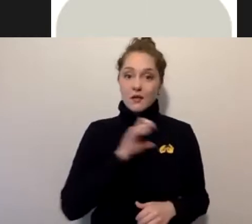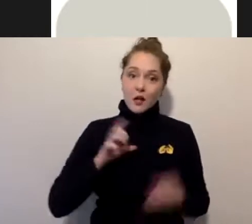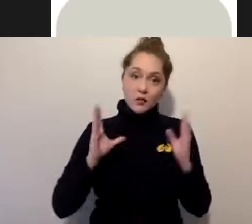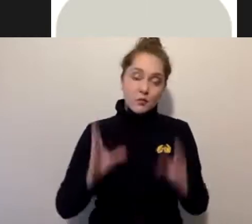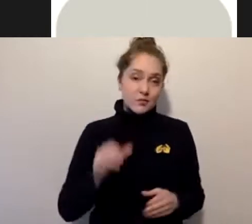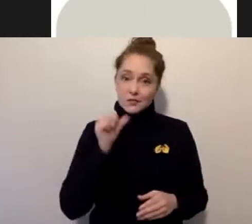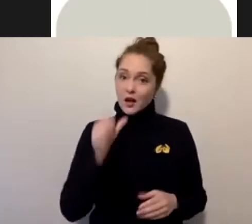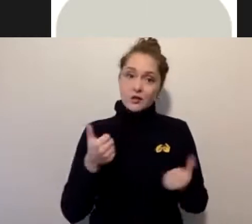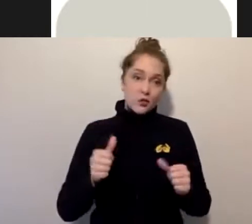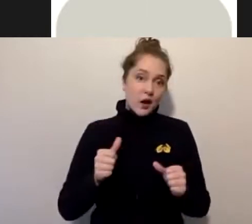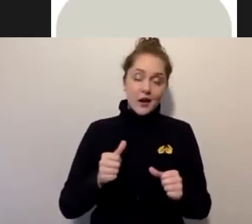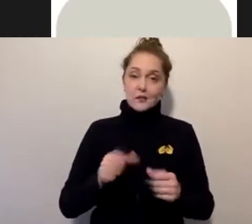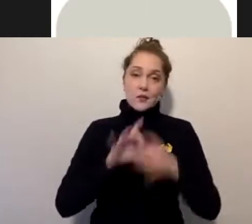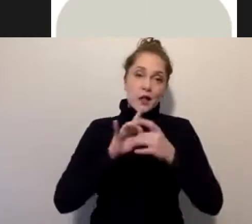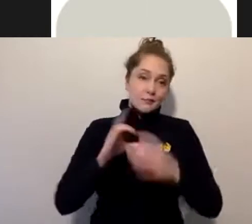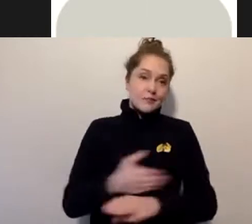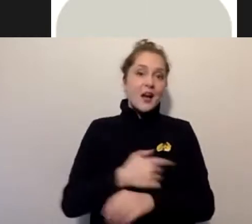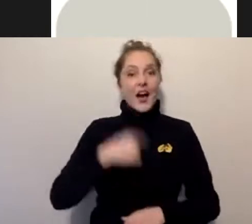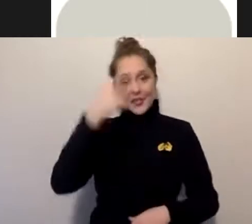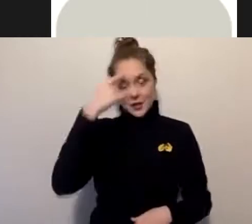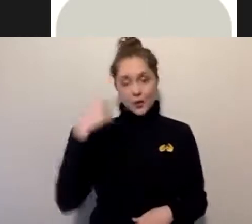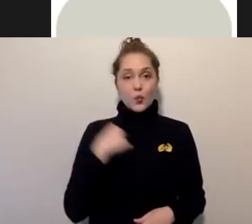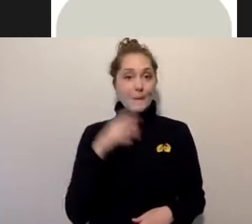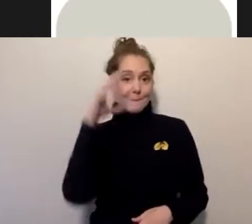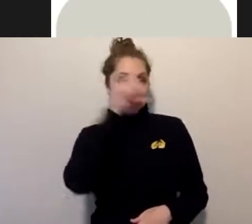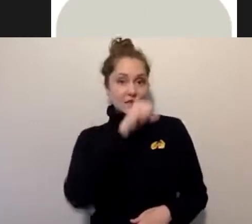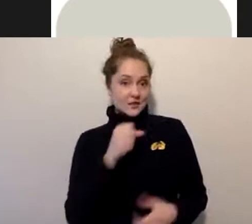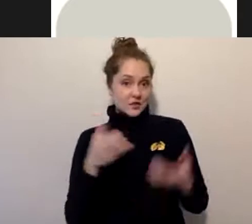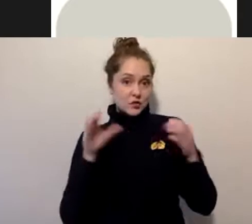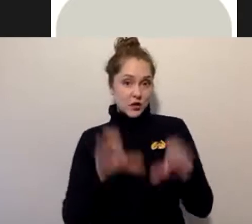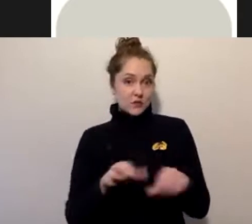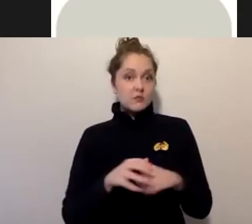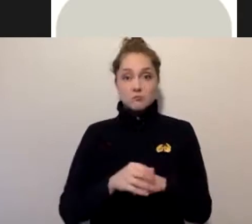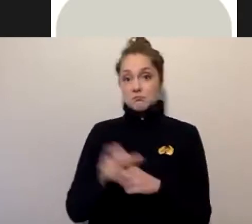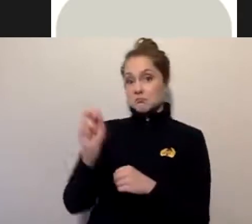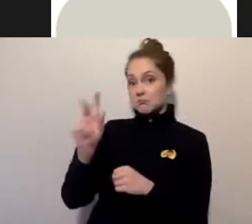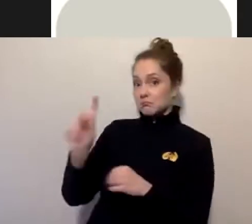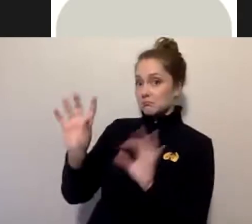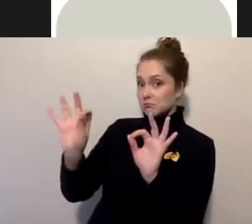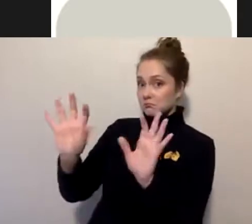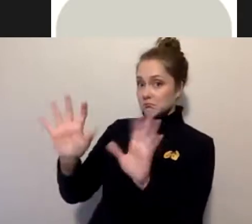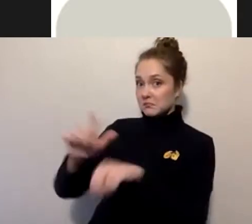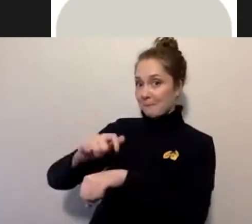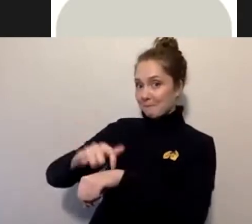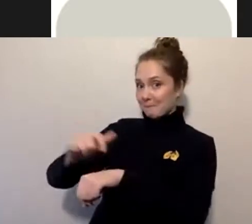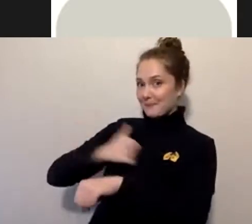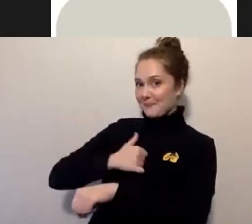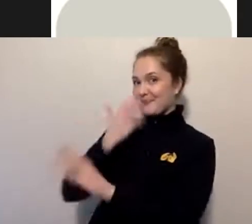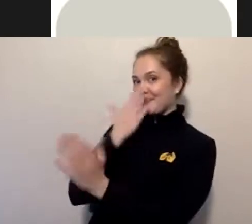strengthen those relationships. And I think that we're missing an opportunity there, whether it's Okay. for Time. Thank